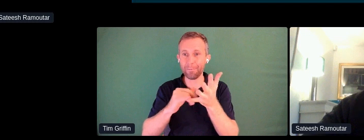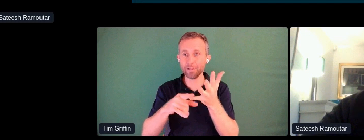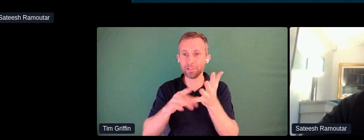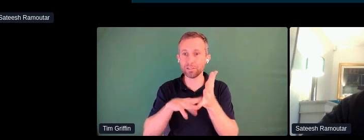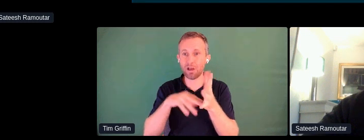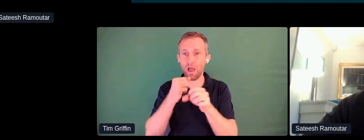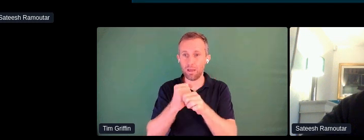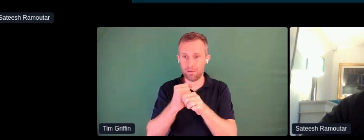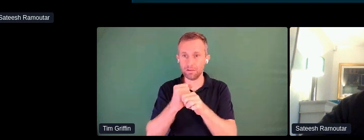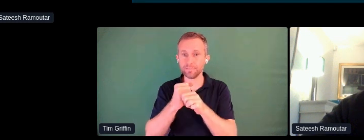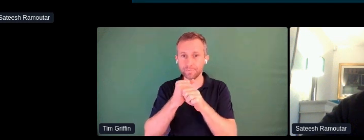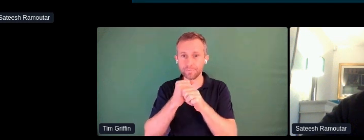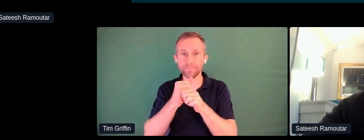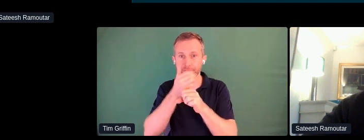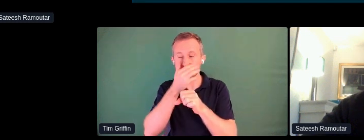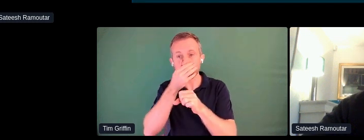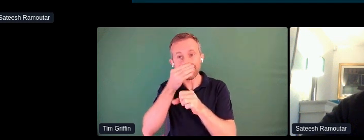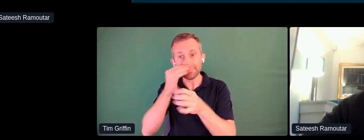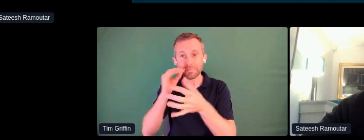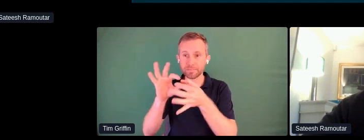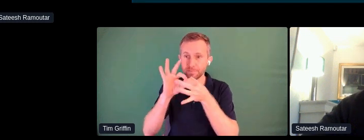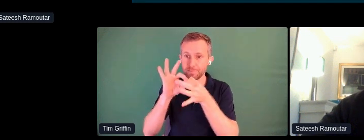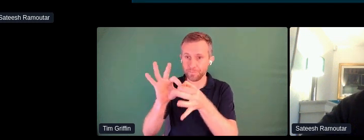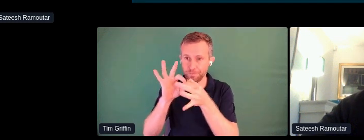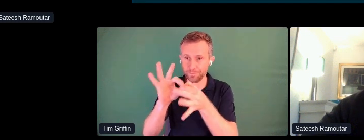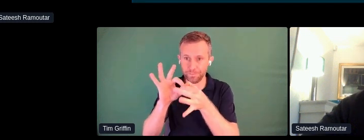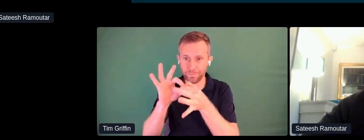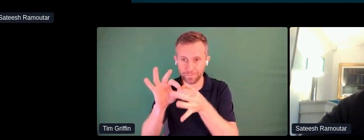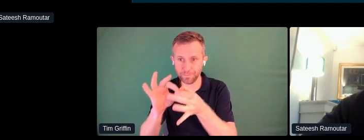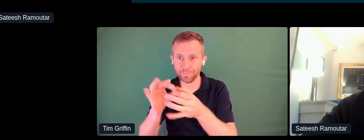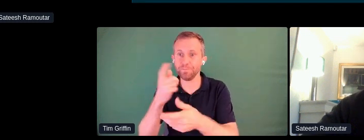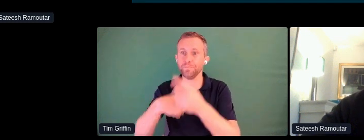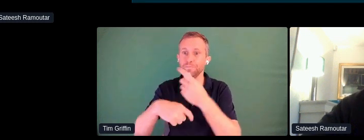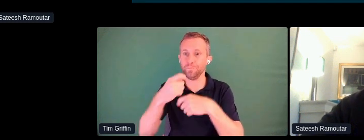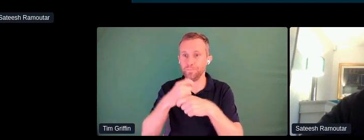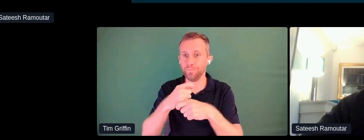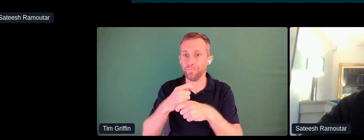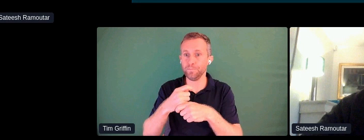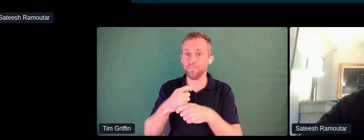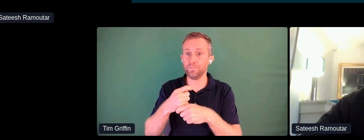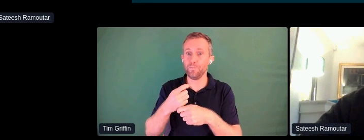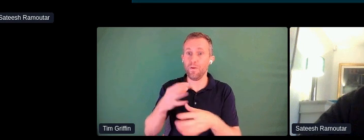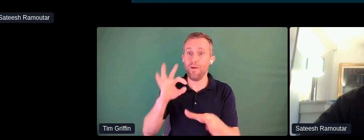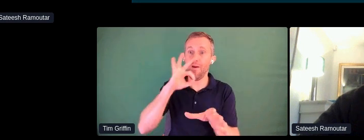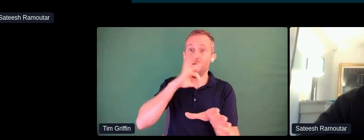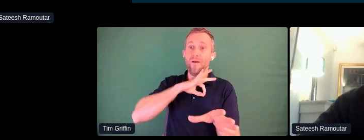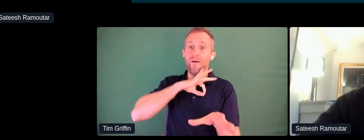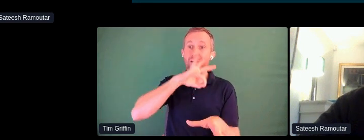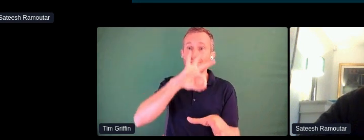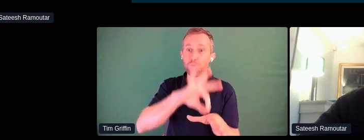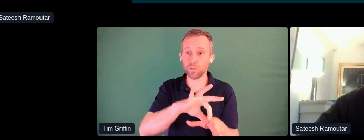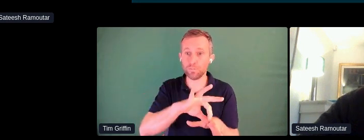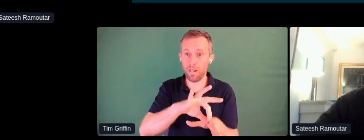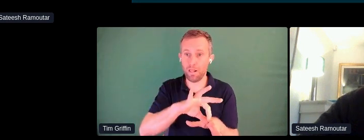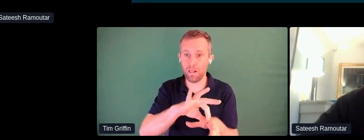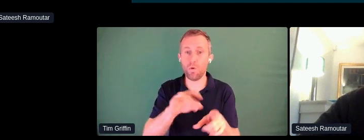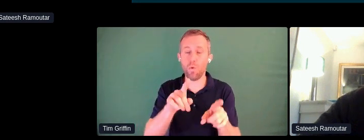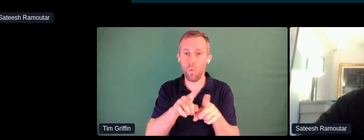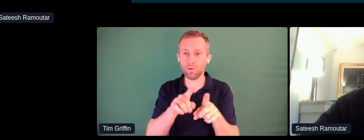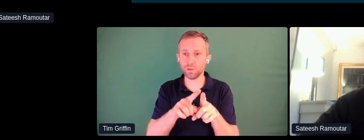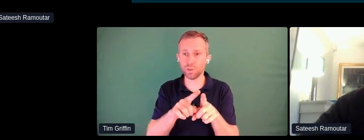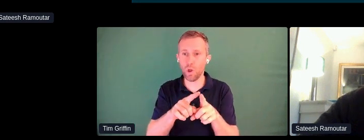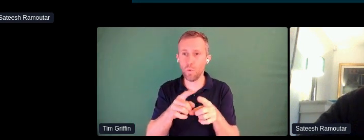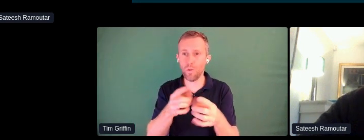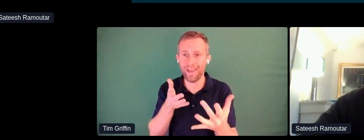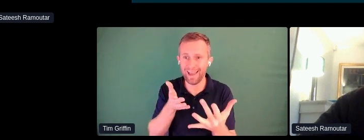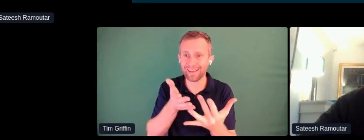bring affordable access to the world's best technology. Samsung have, in my opinion, the world's best technology, or